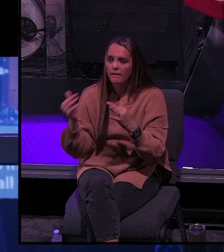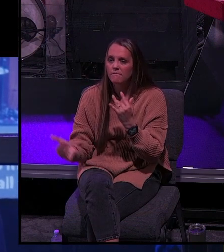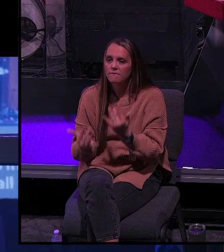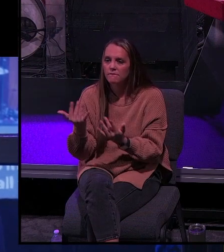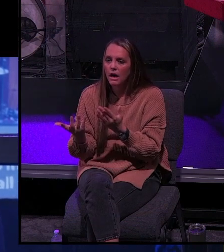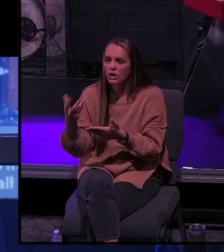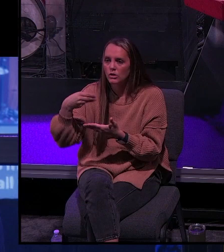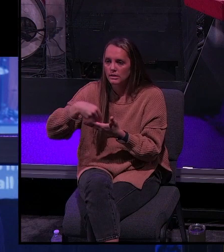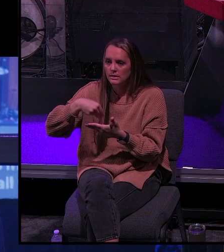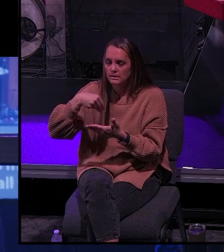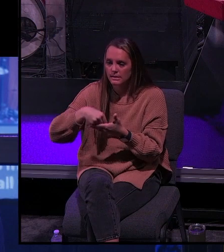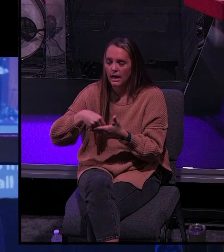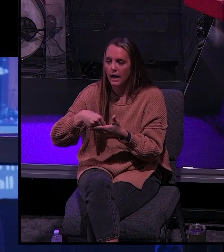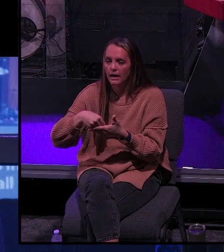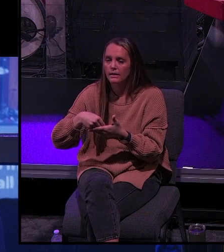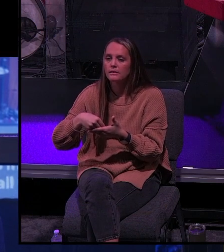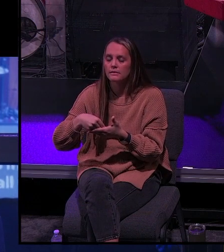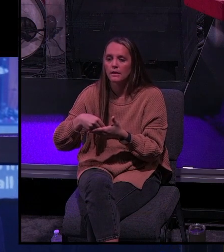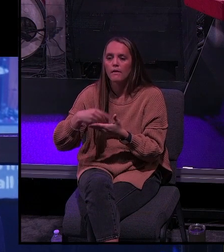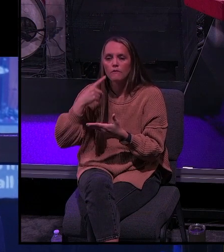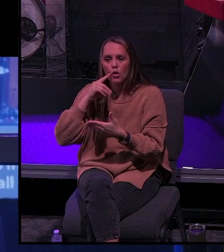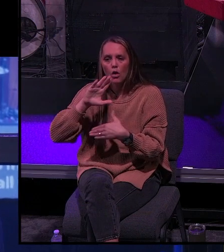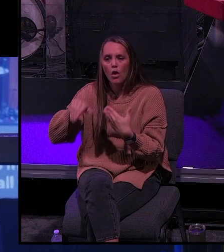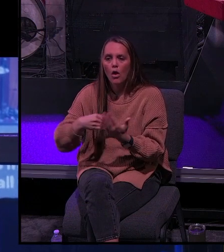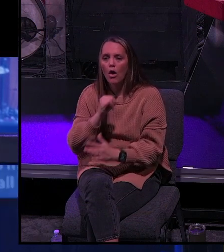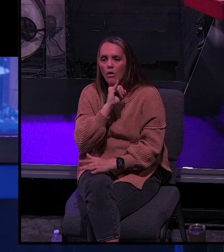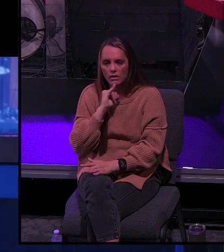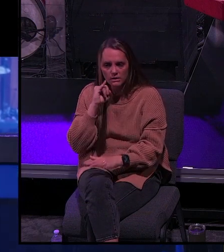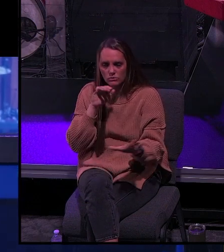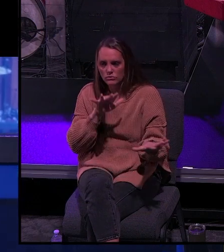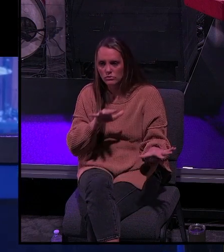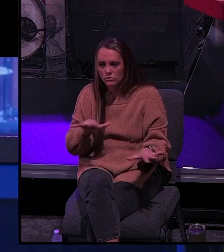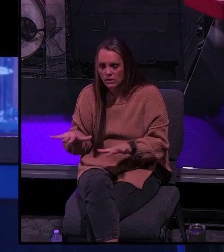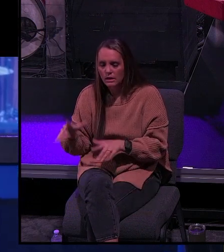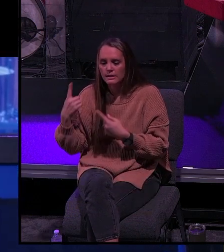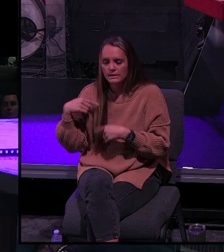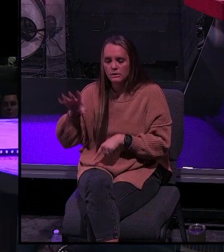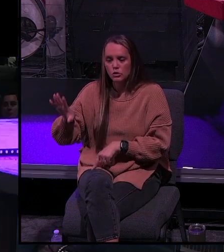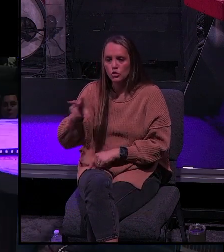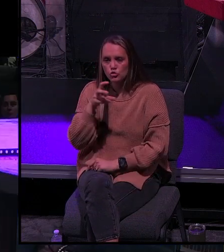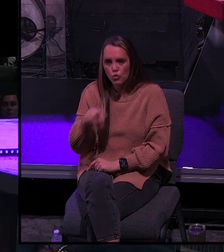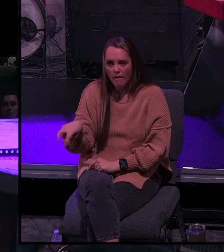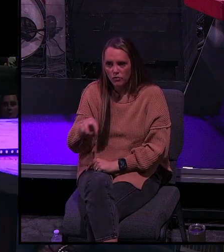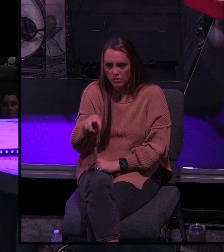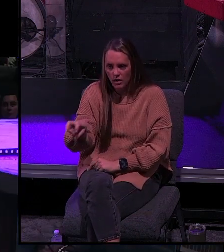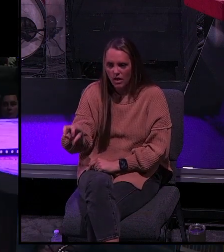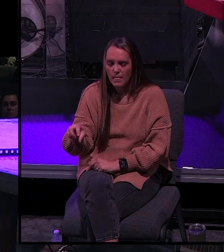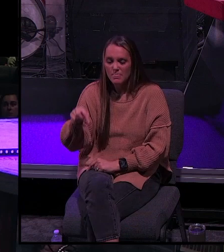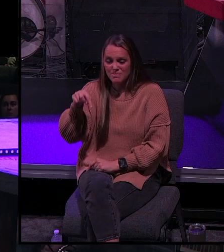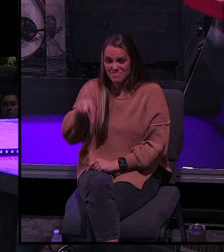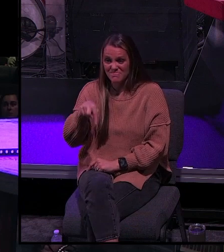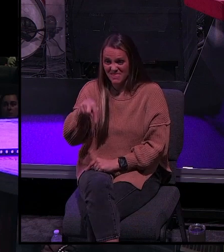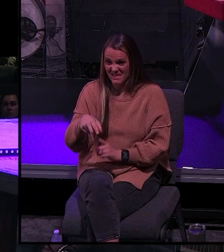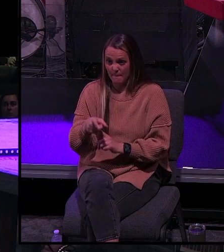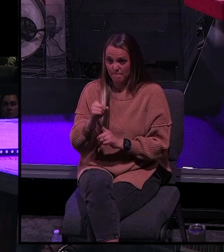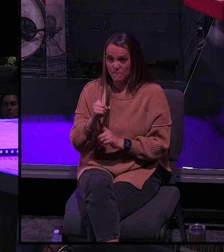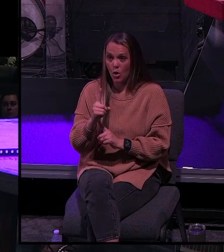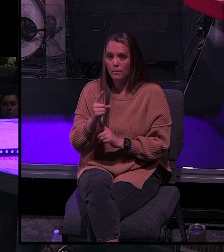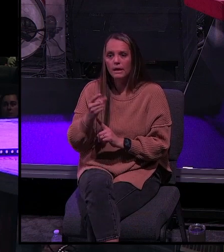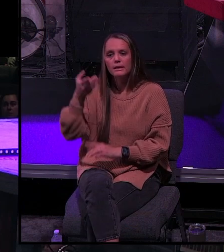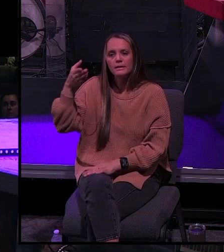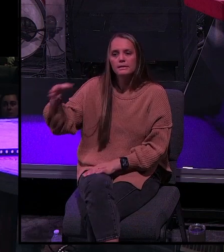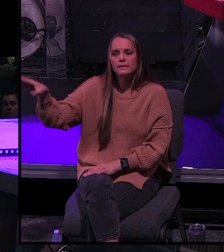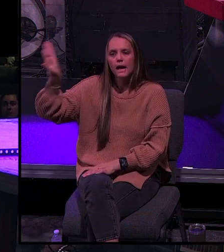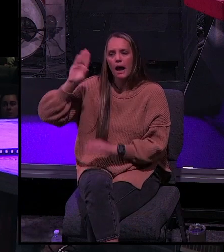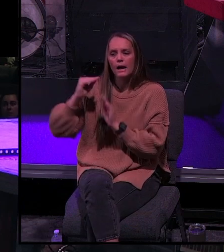during all their travels. I love this because this is the moment the presence of God fills the